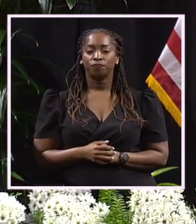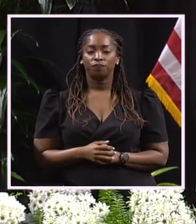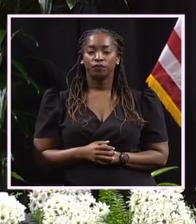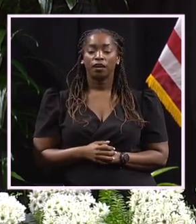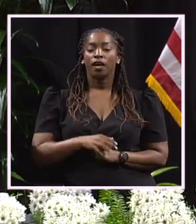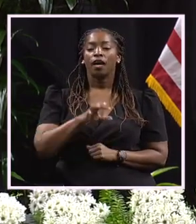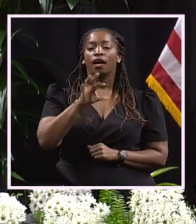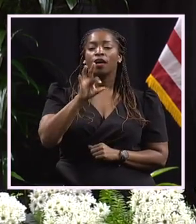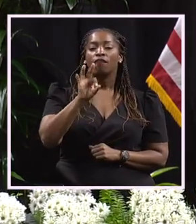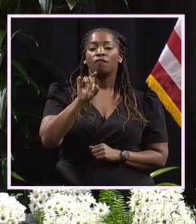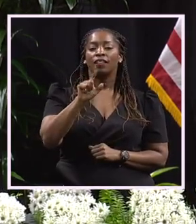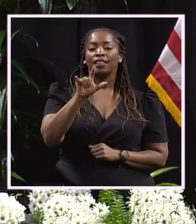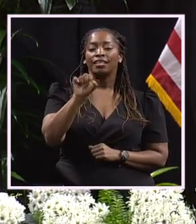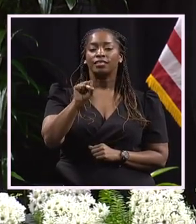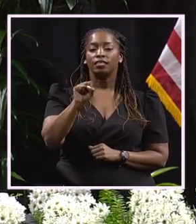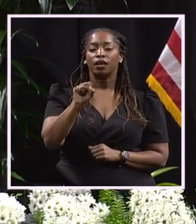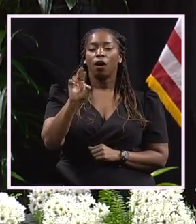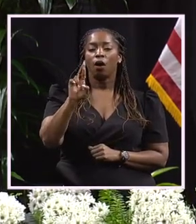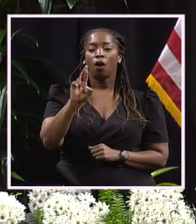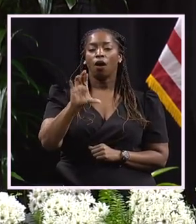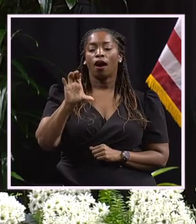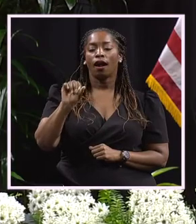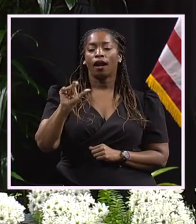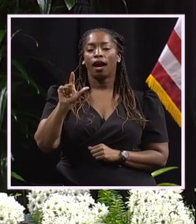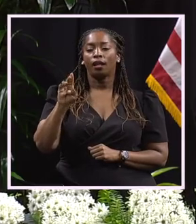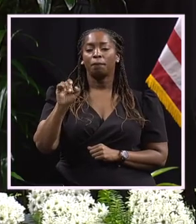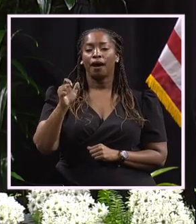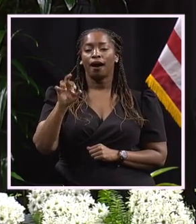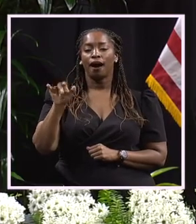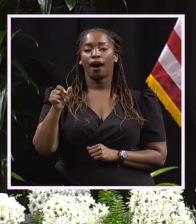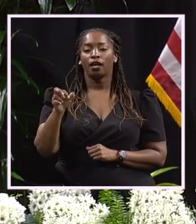Felicia R. Carvajal,